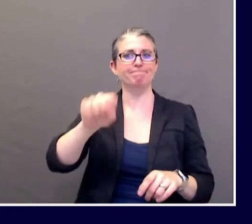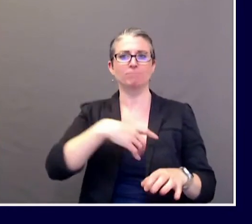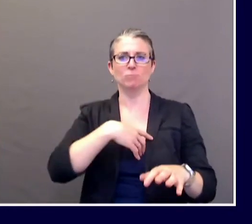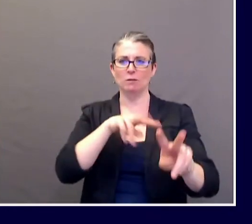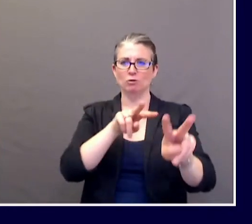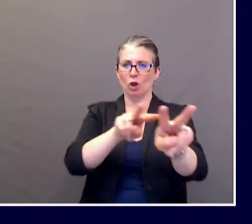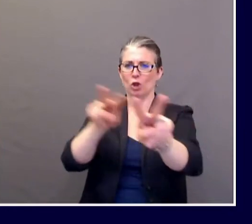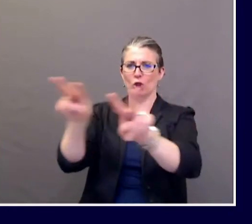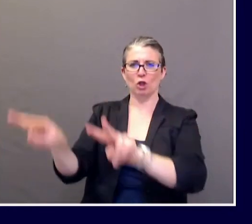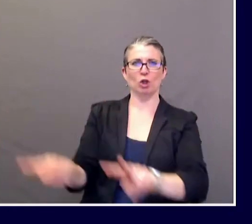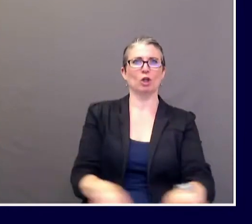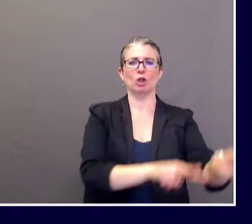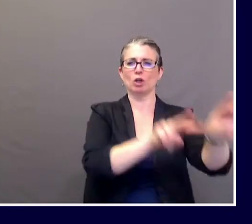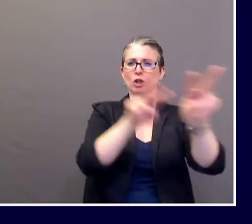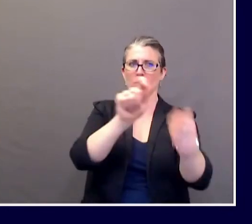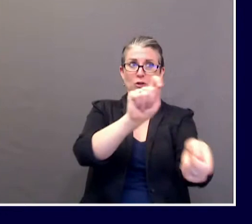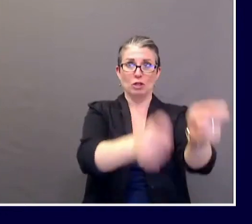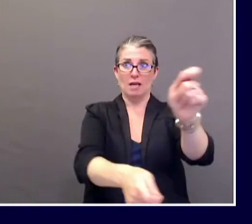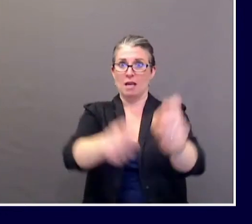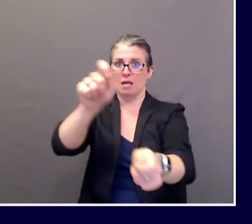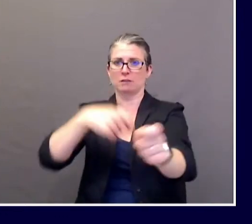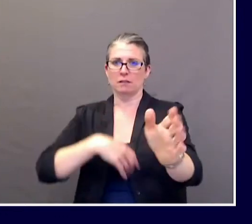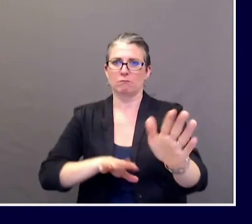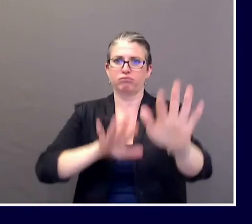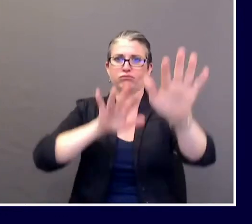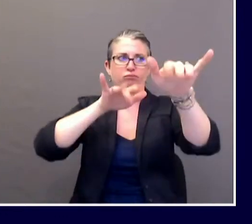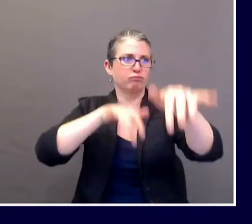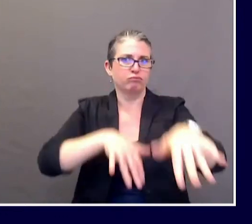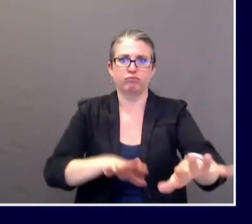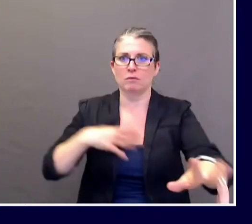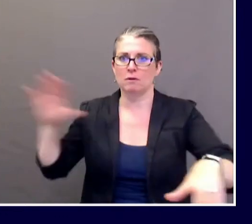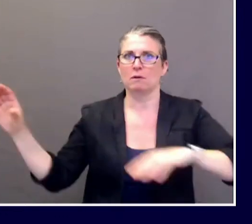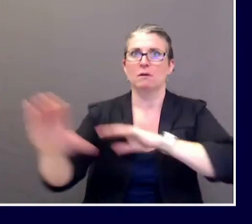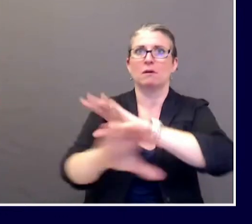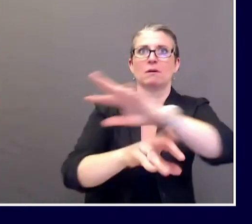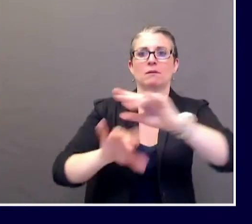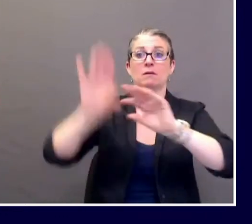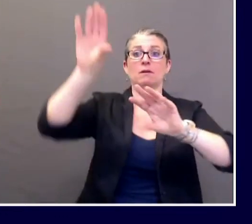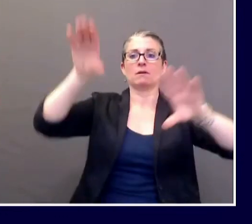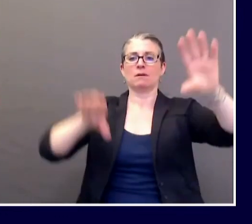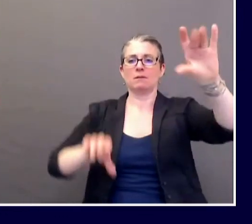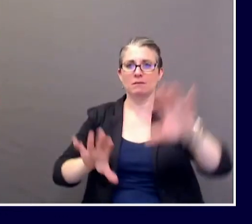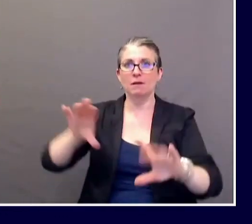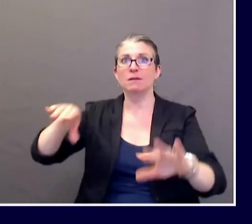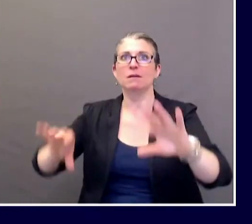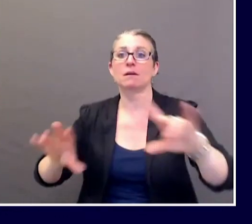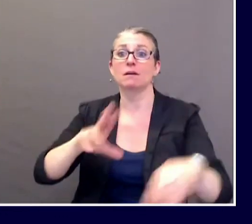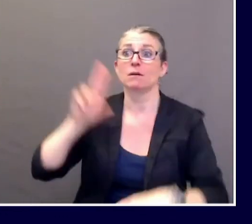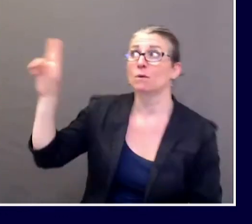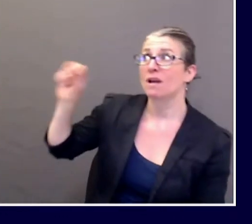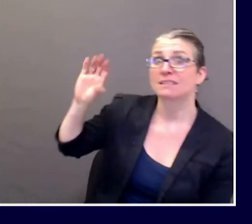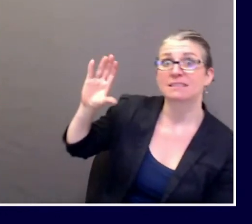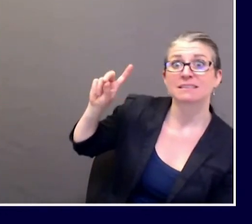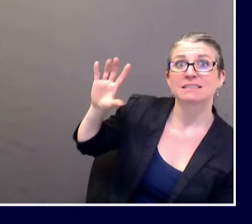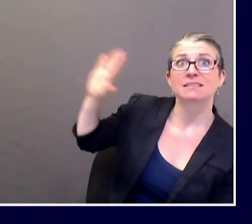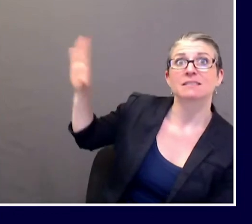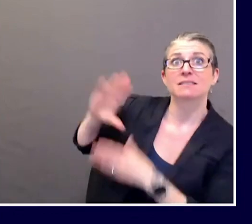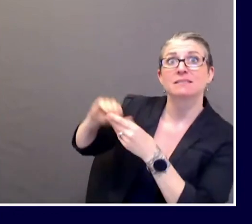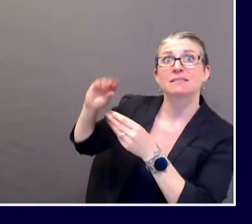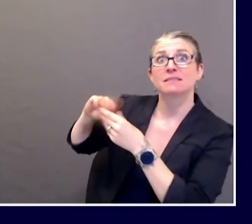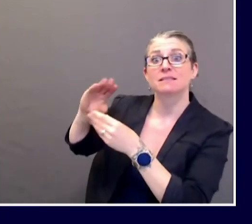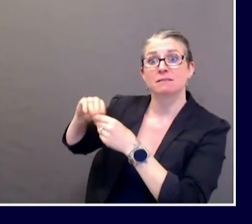the US CDC confirming what we and our experts have concluded, that there can be